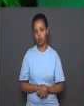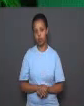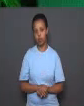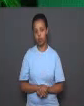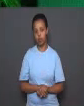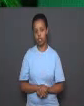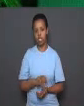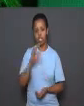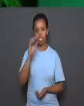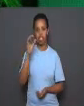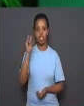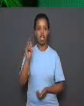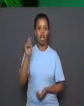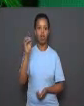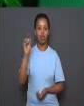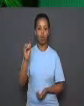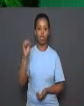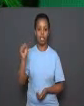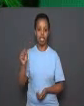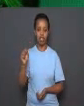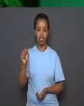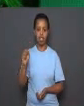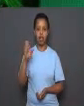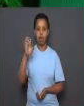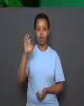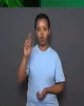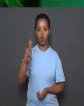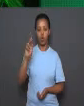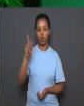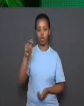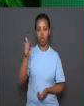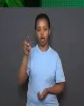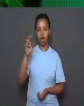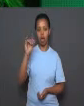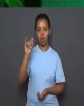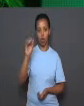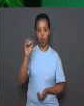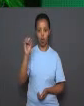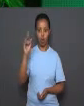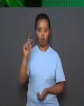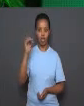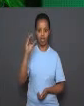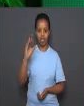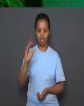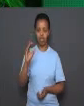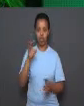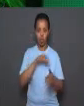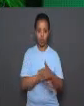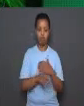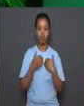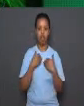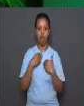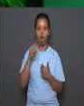The cytoskeleton of eukaryotic cells contains